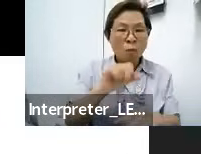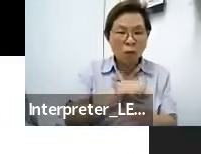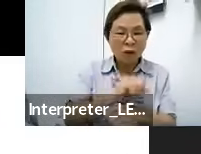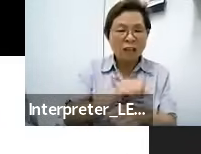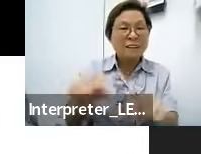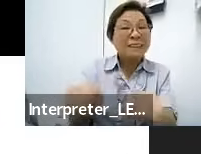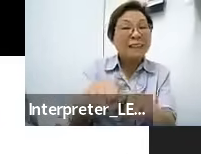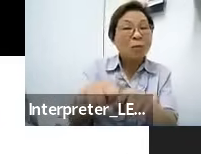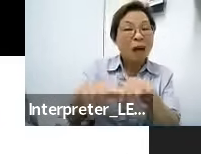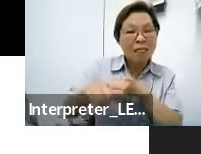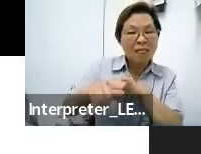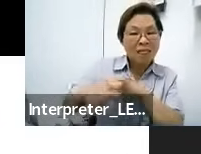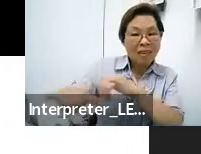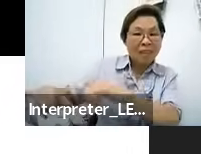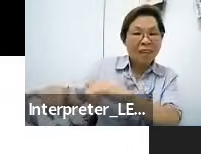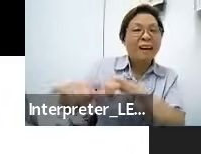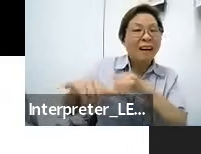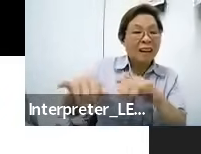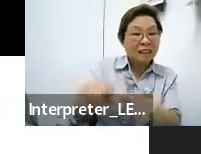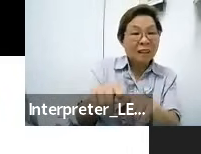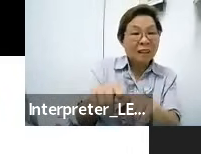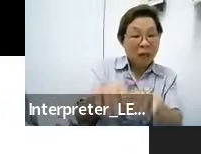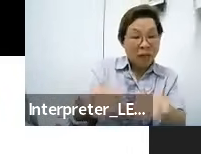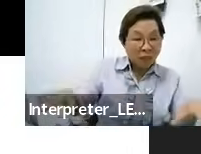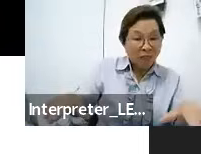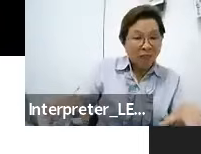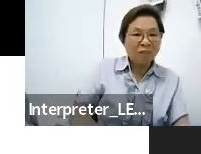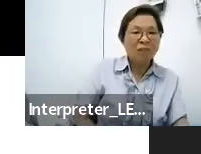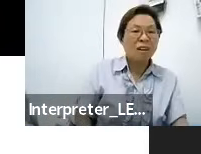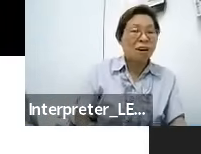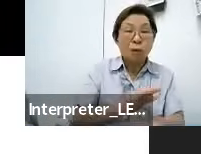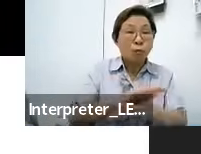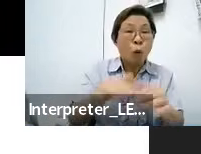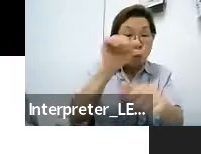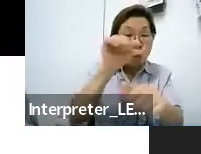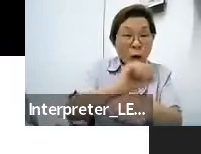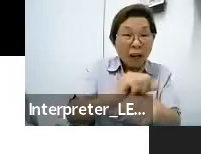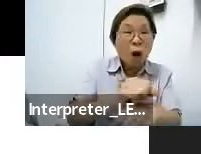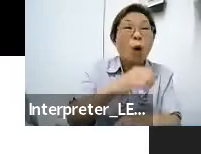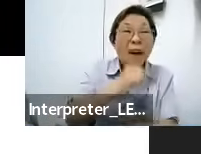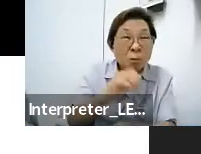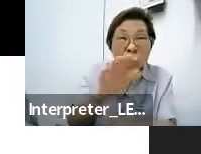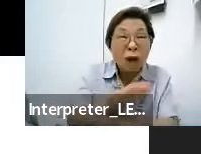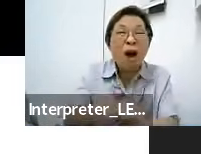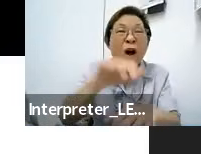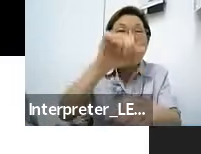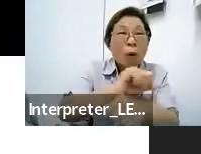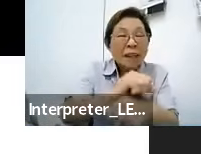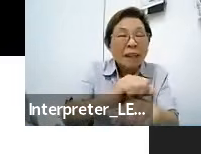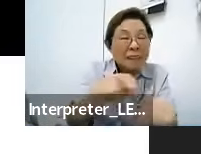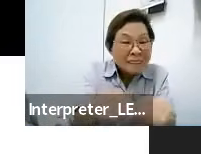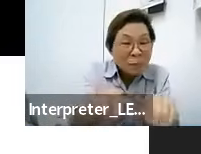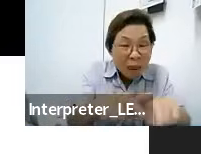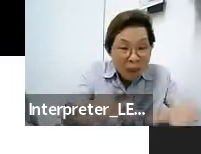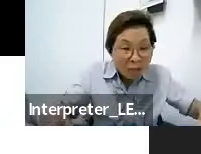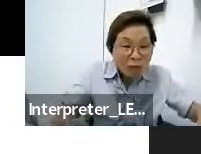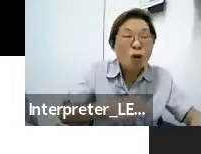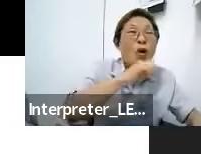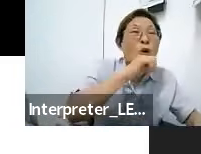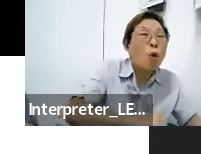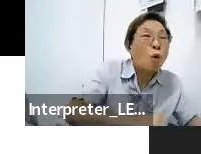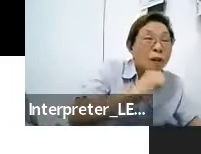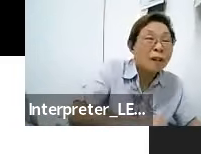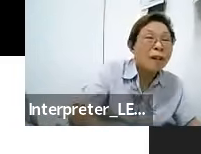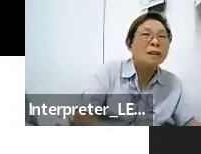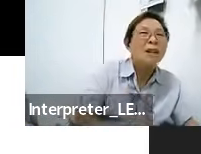level, and not working at the age, but working level. So you can have somebody with a older person working with a young